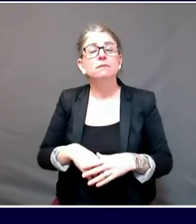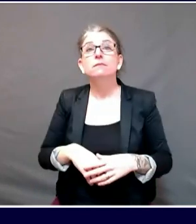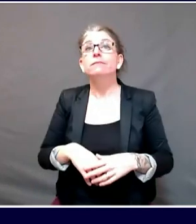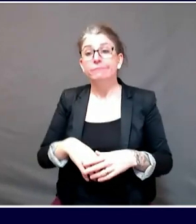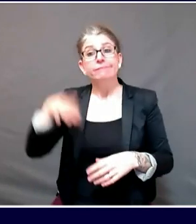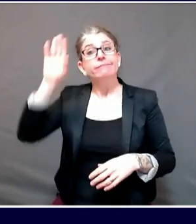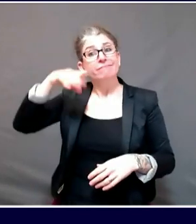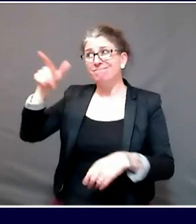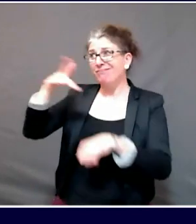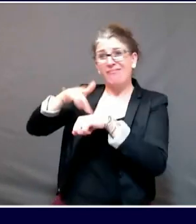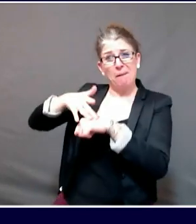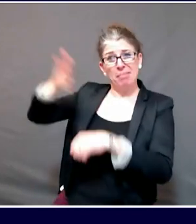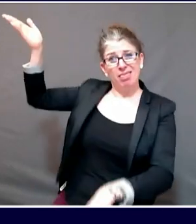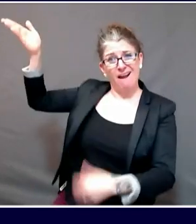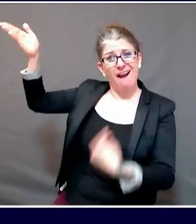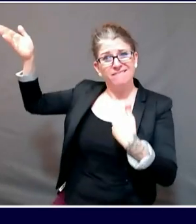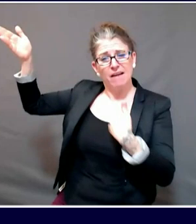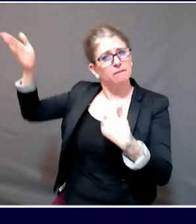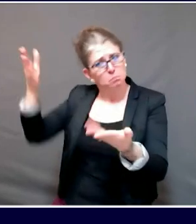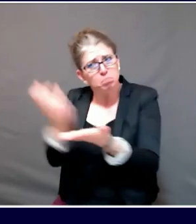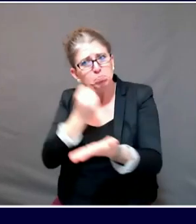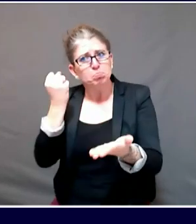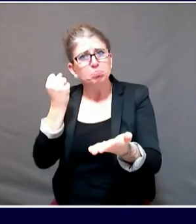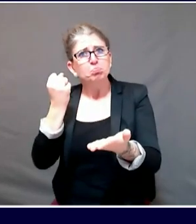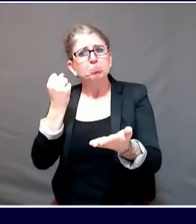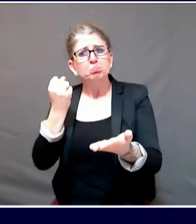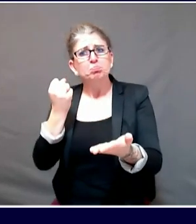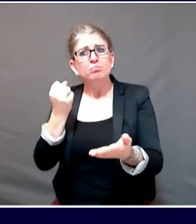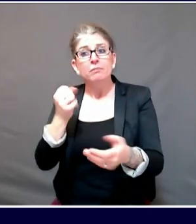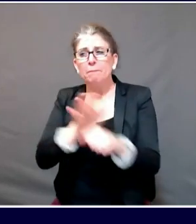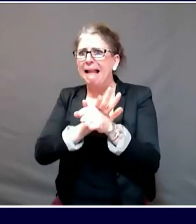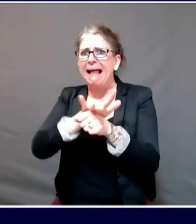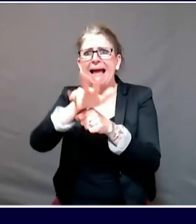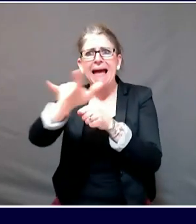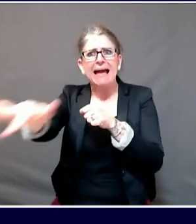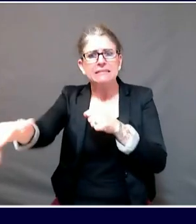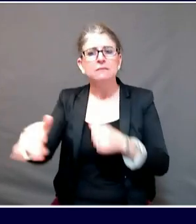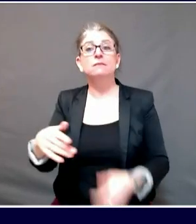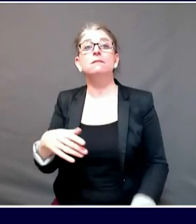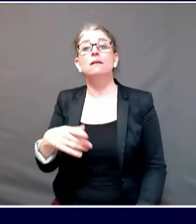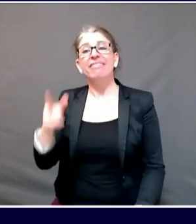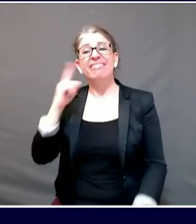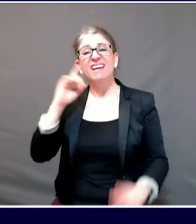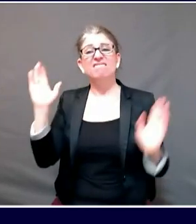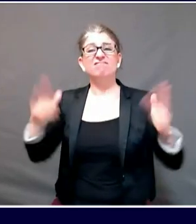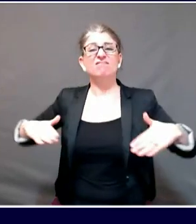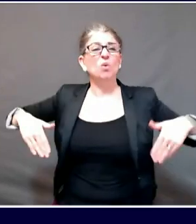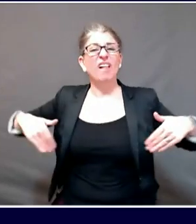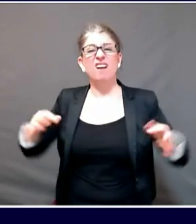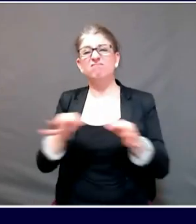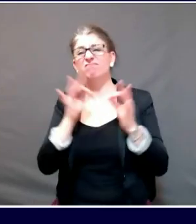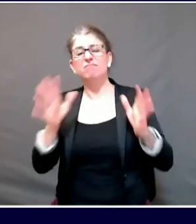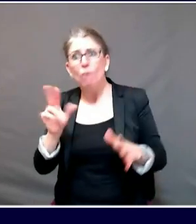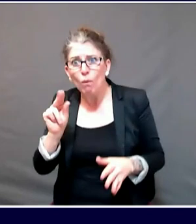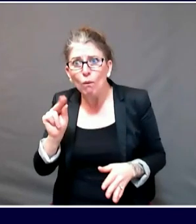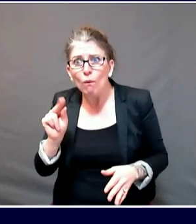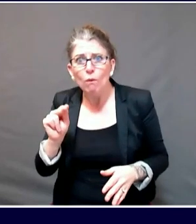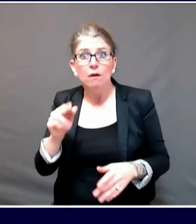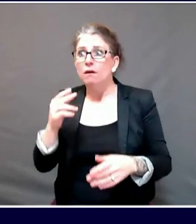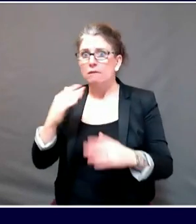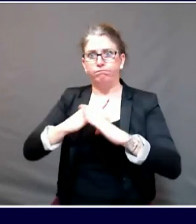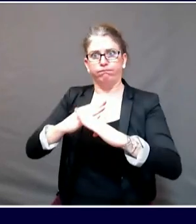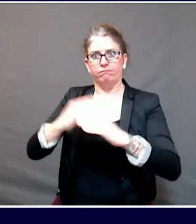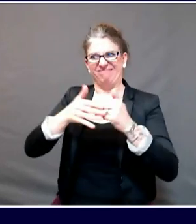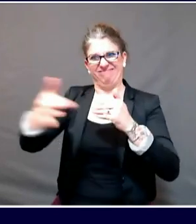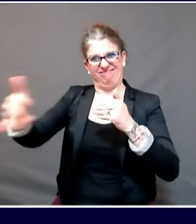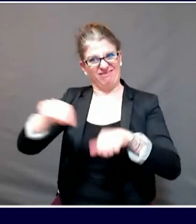flu shot today. And if you haven't done that, that's probably one of the best things that you can do today to protect